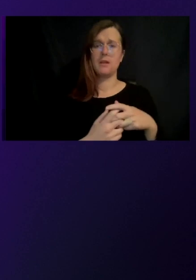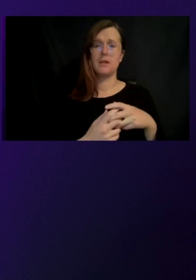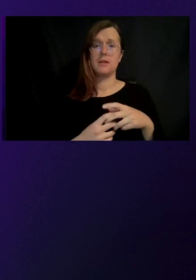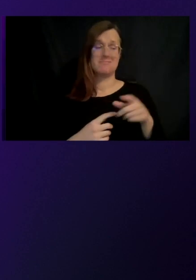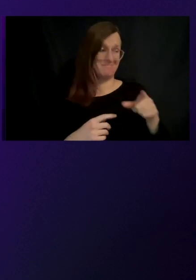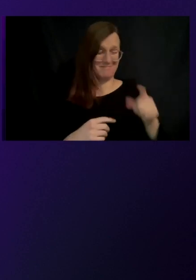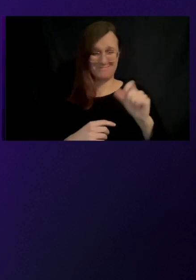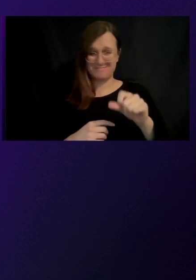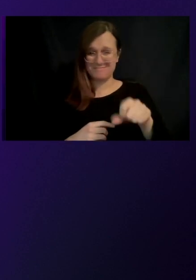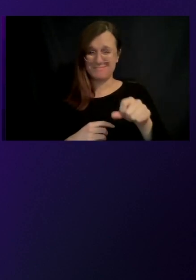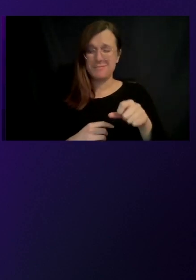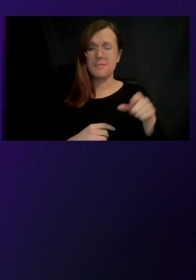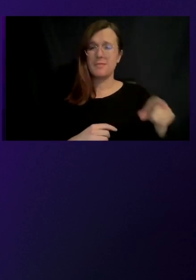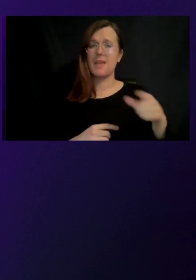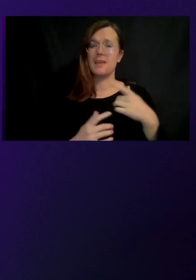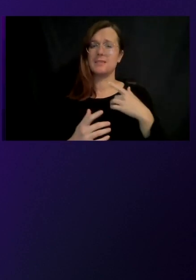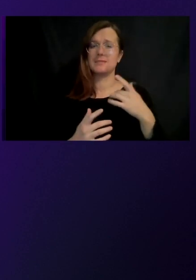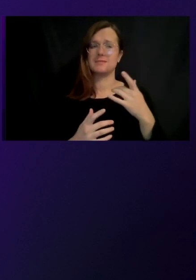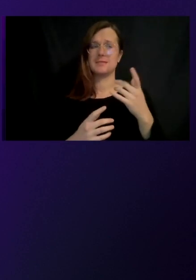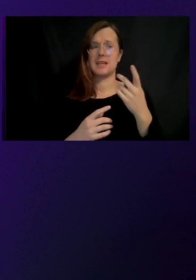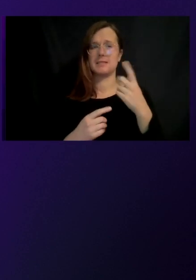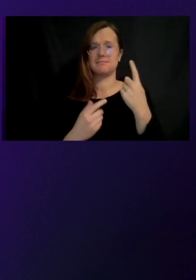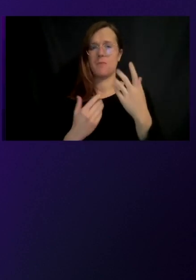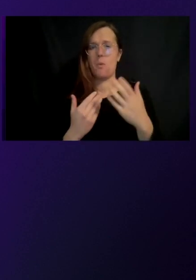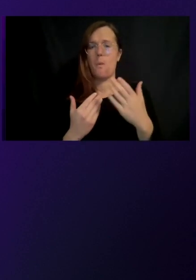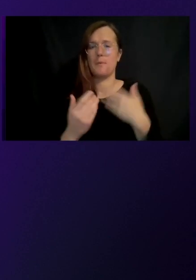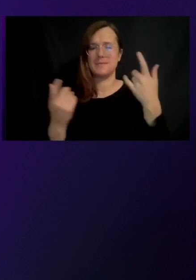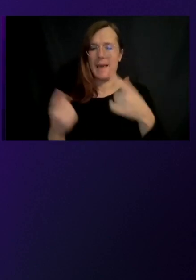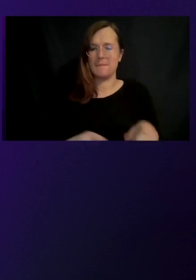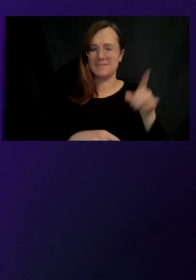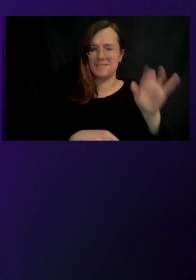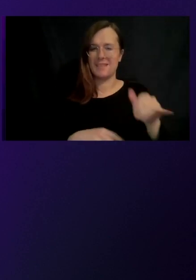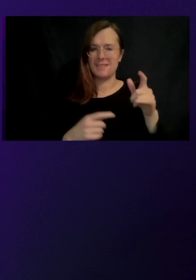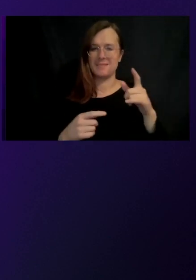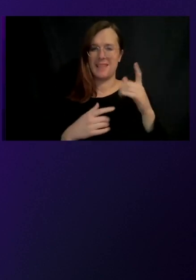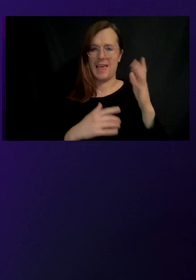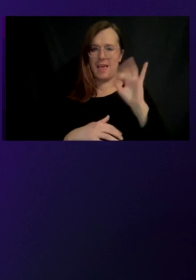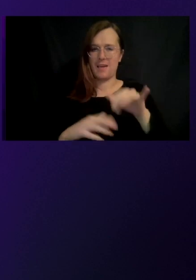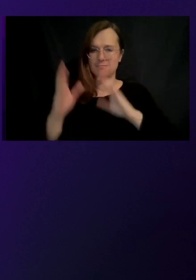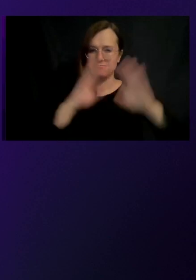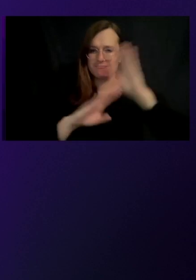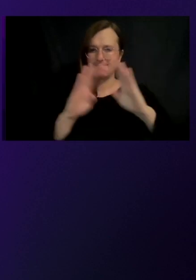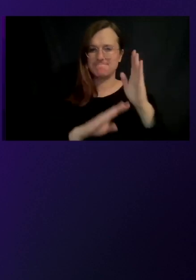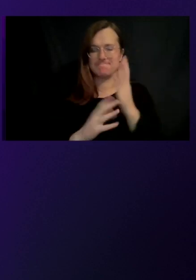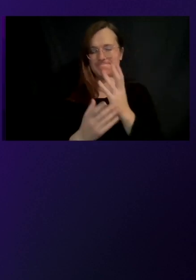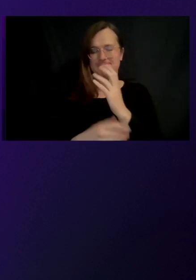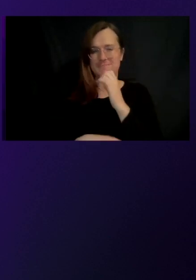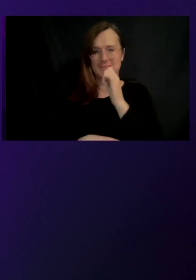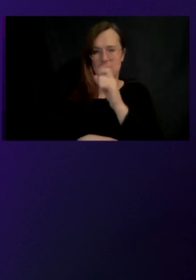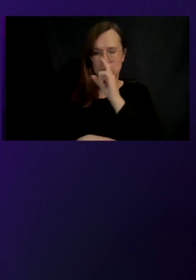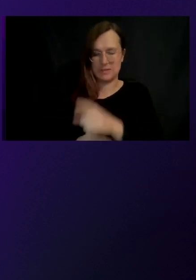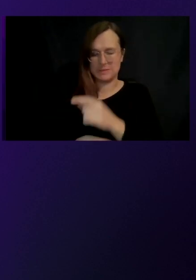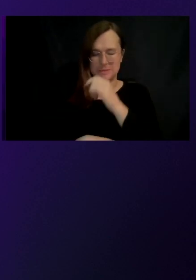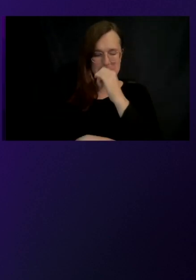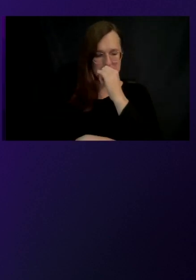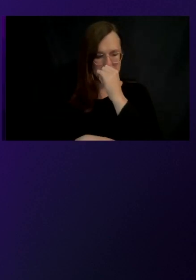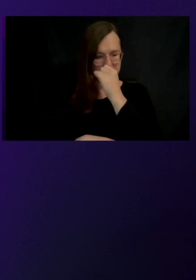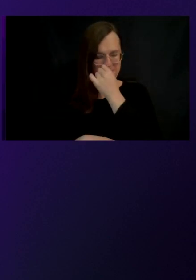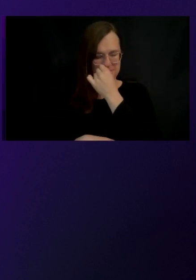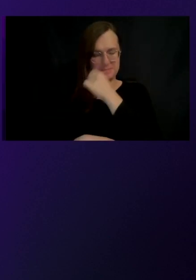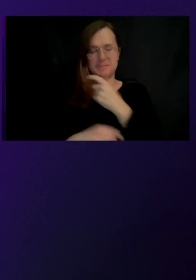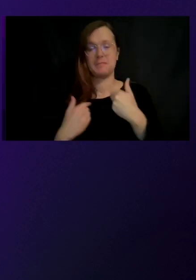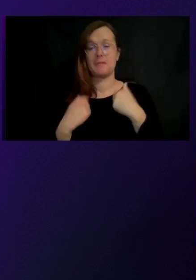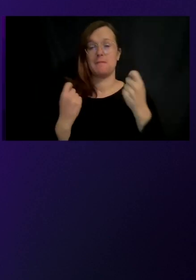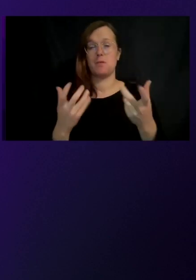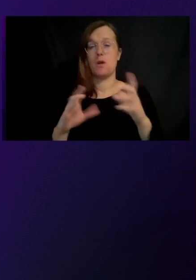that worry is kind of unfounded. And there are really two halves to that question. I'm going to start by talking about first-party and open-source applications. And I've been in a lot of conversations with